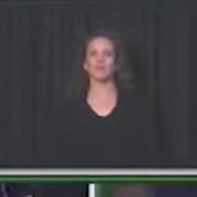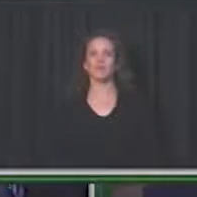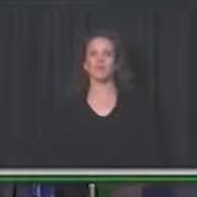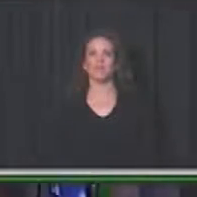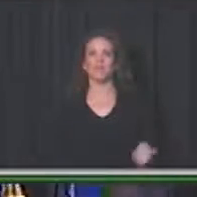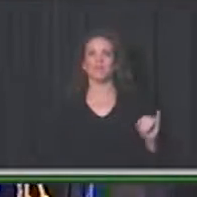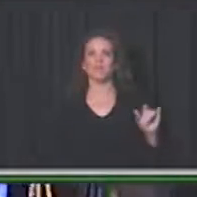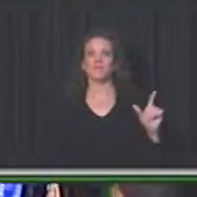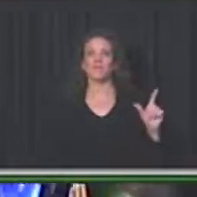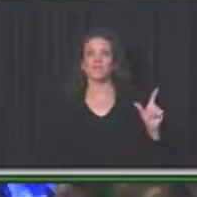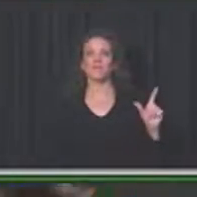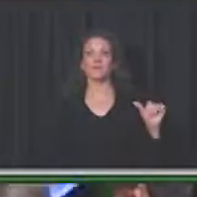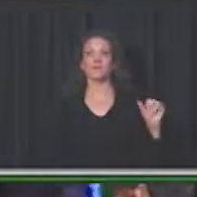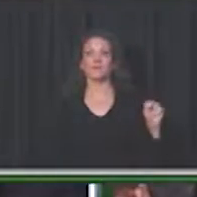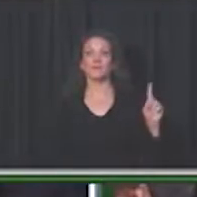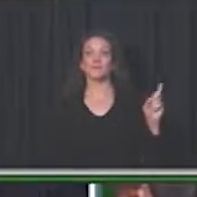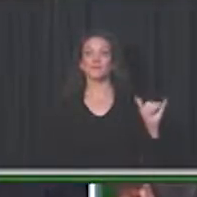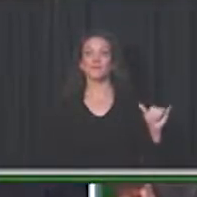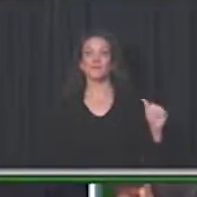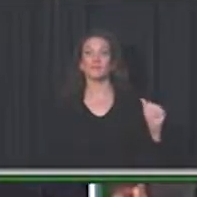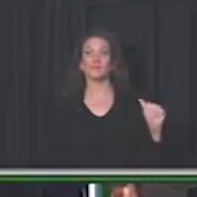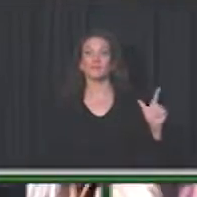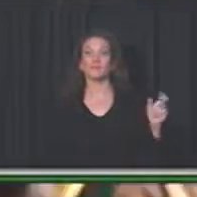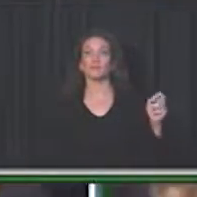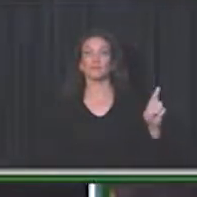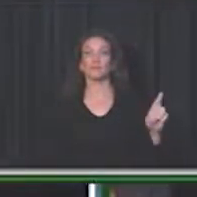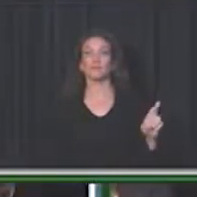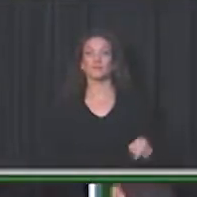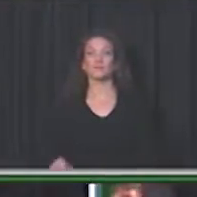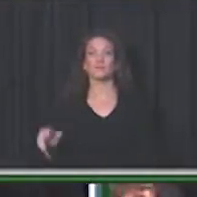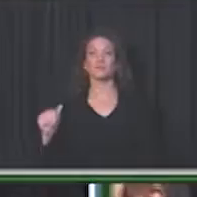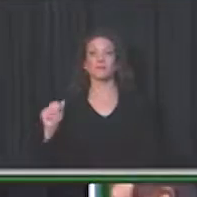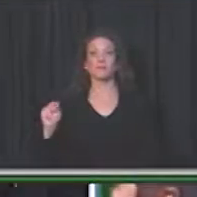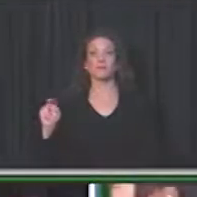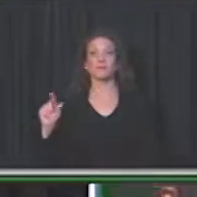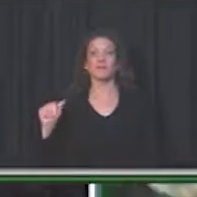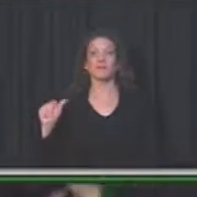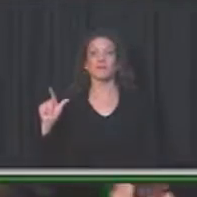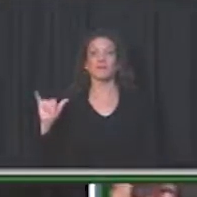Lindsay Lavere. Anais Lene Heim.